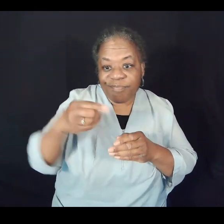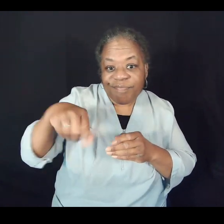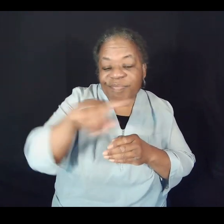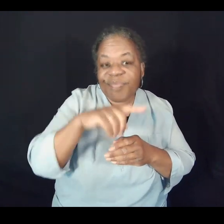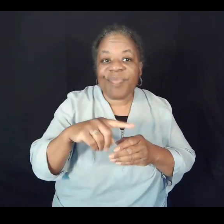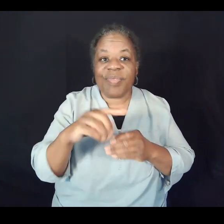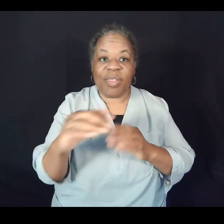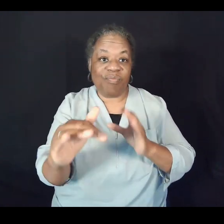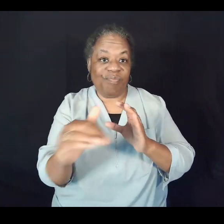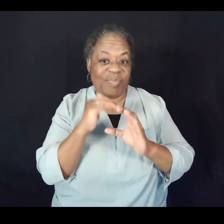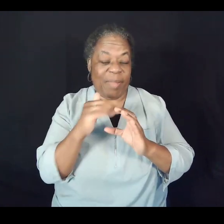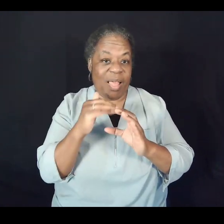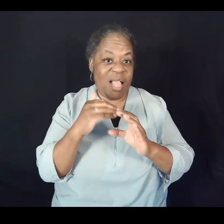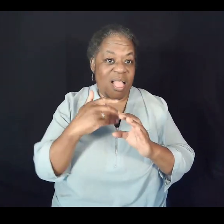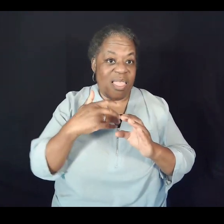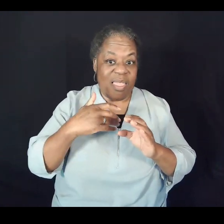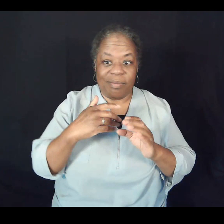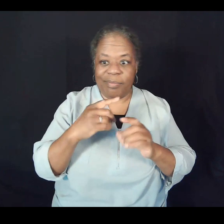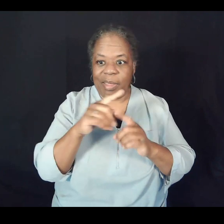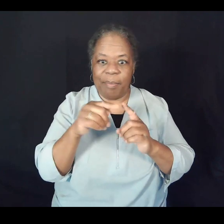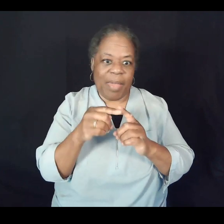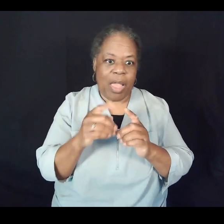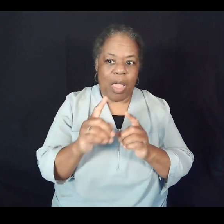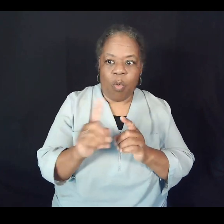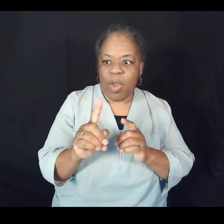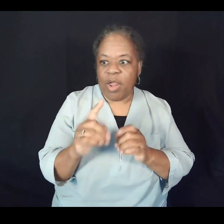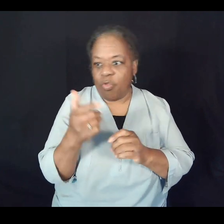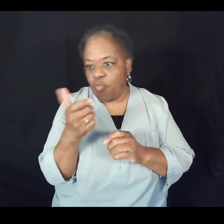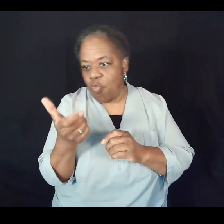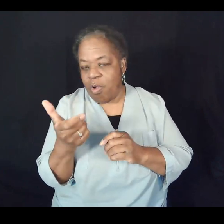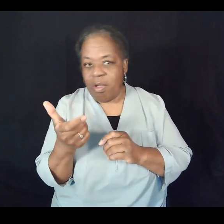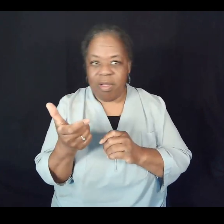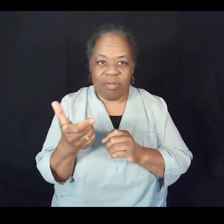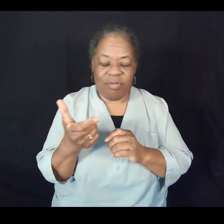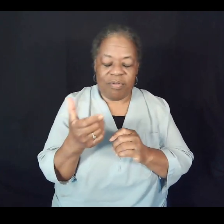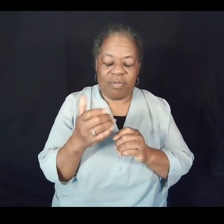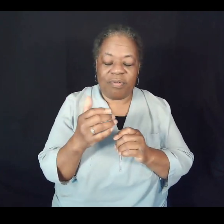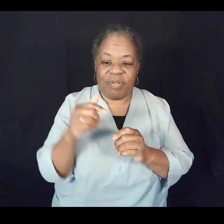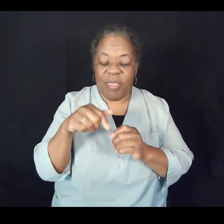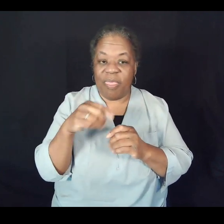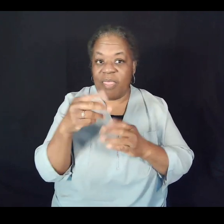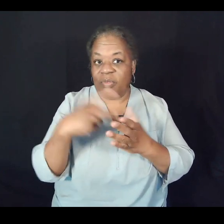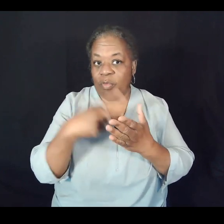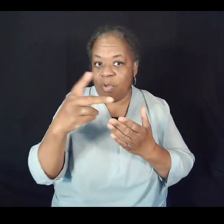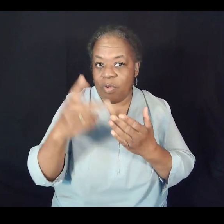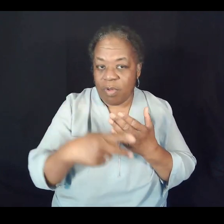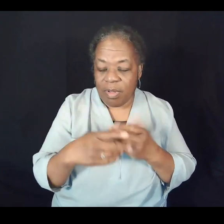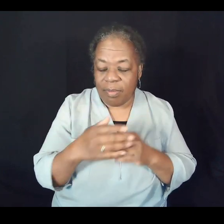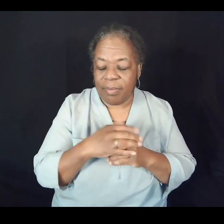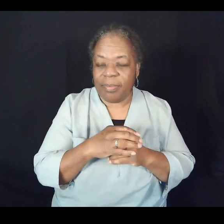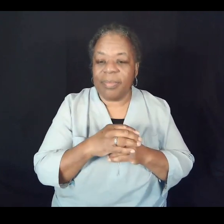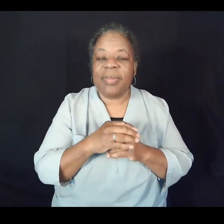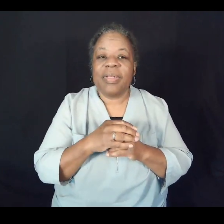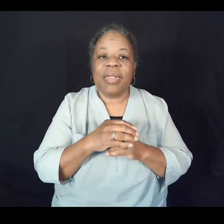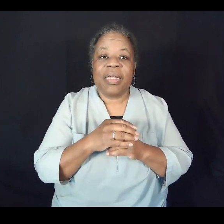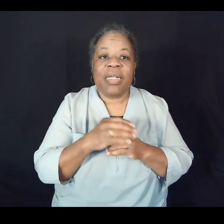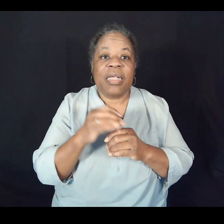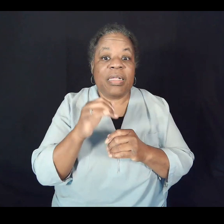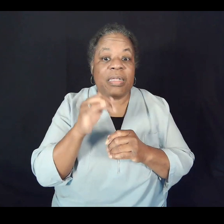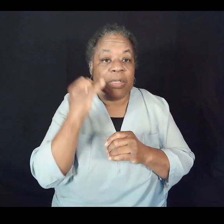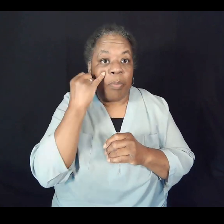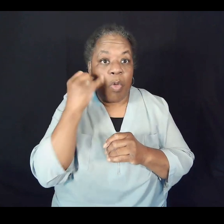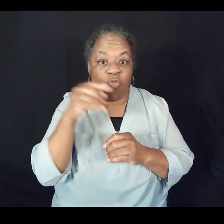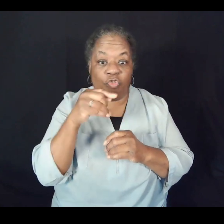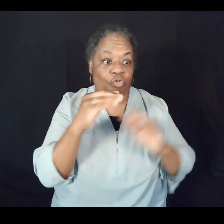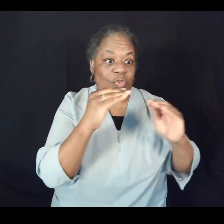week you are watching and you happen to be a teacher or a school administrator or work with children in any way, please send me an email at jkim@grace.org. I would